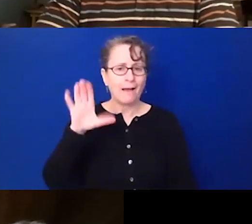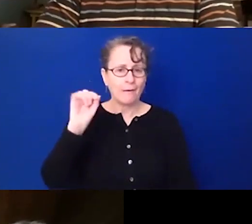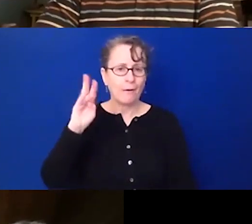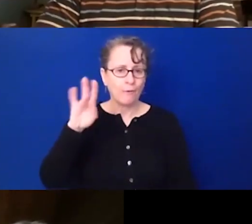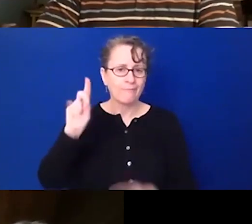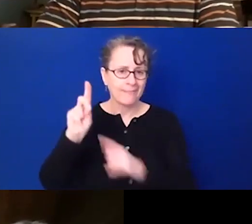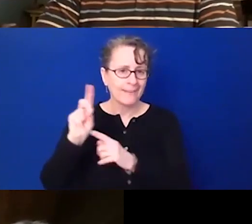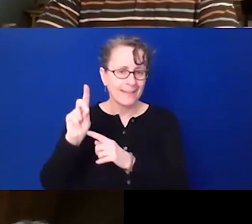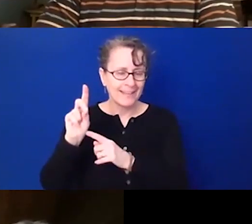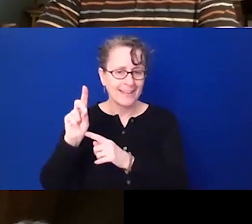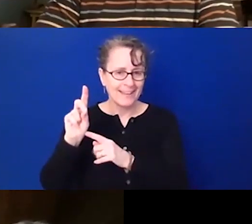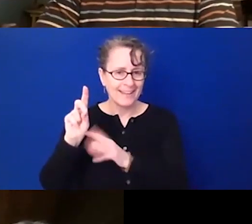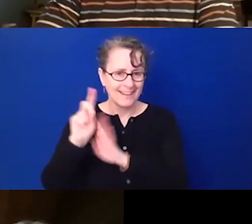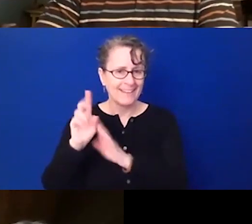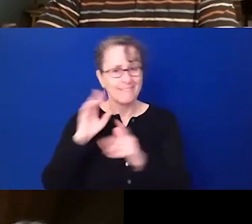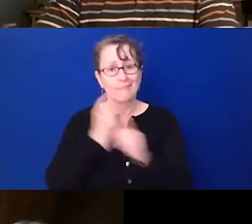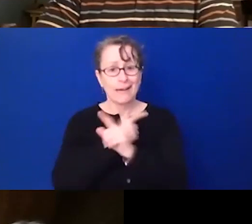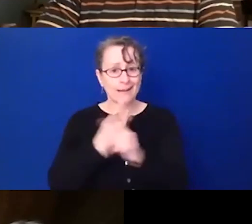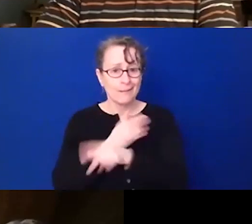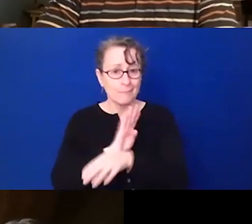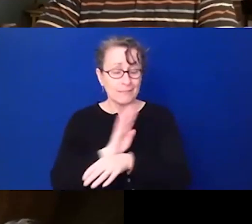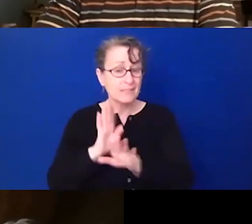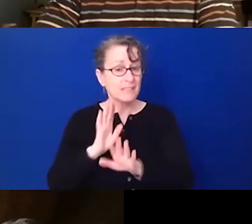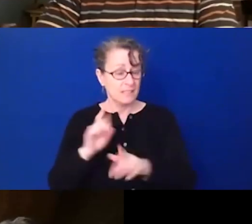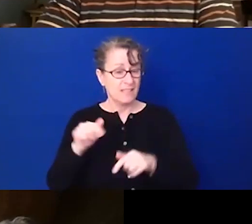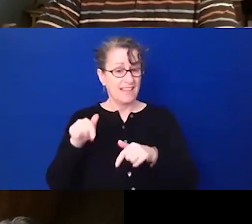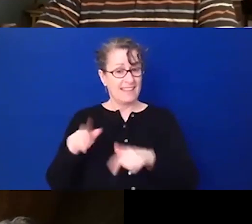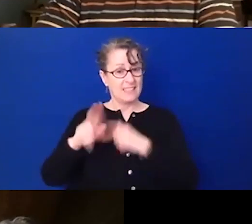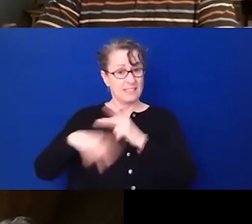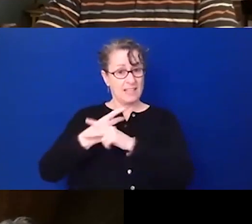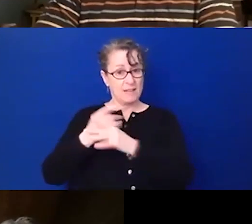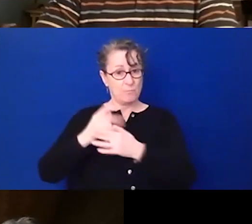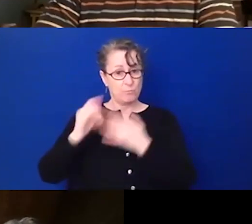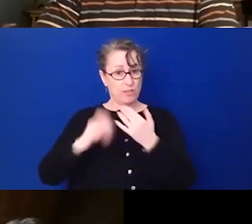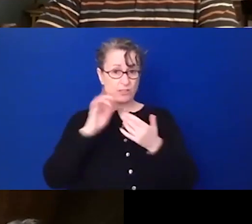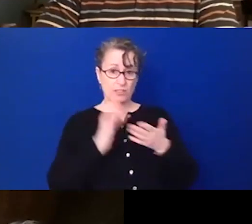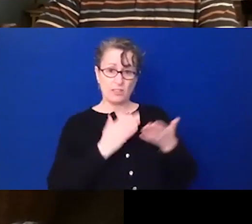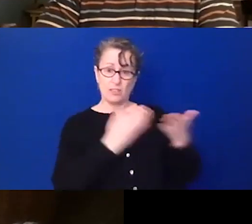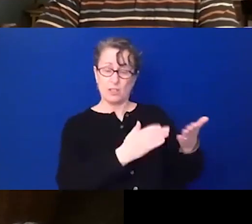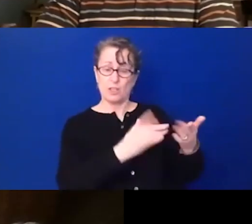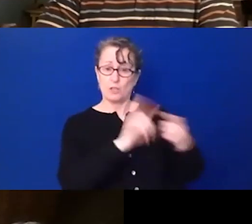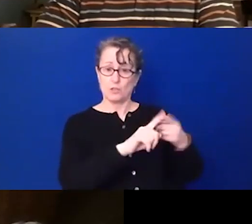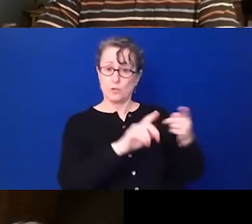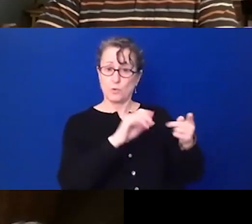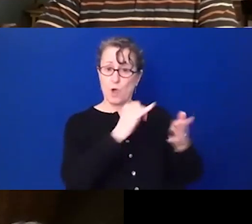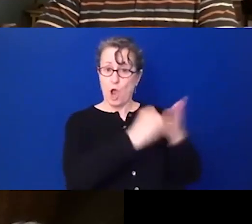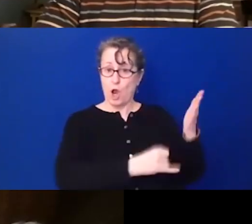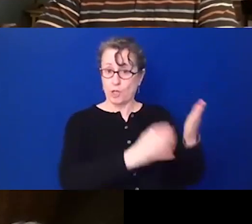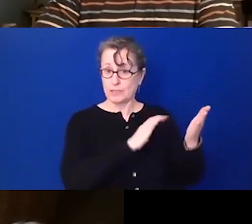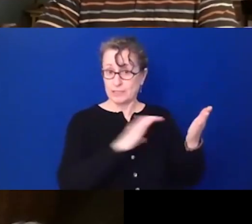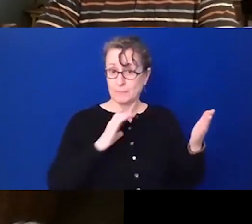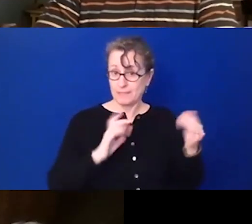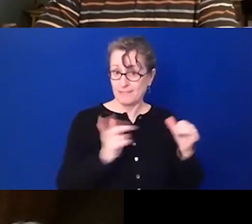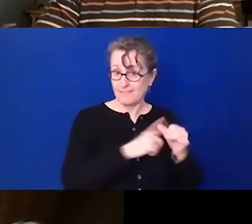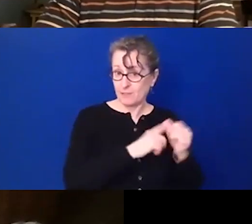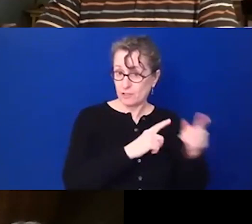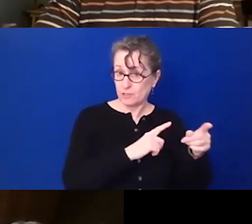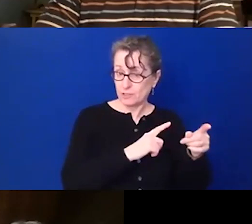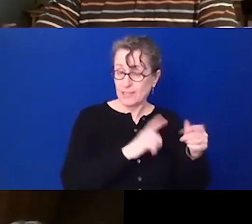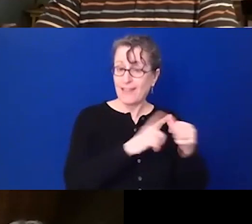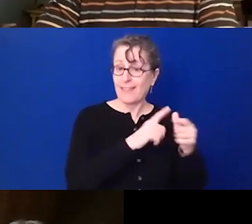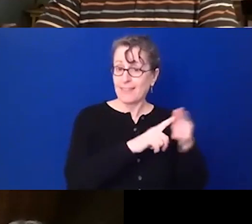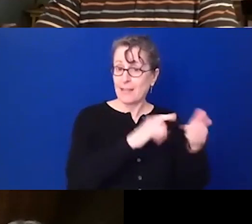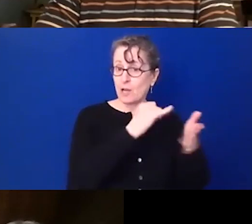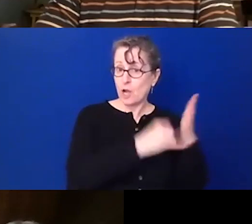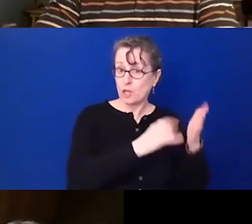usually go to them first, right? And then they would make a recommendation to us from their